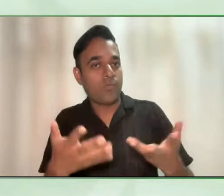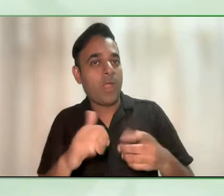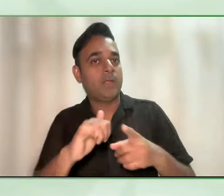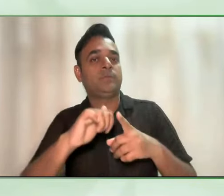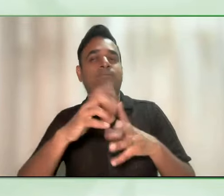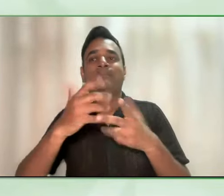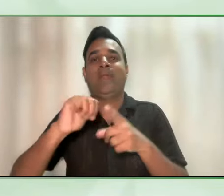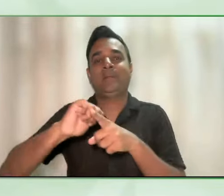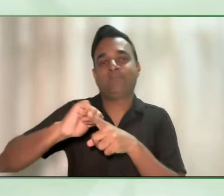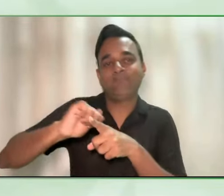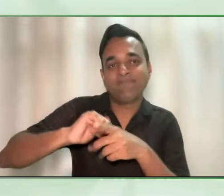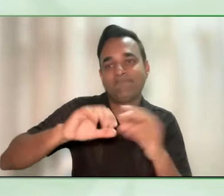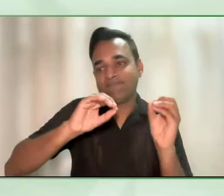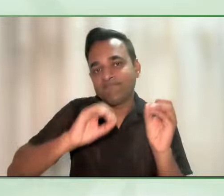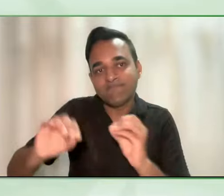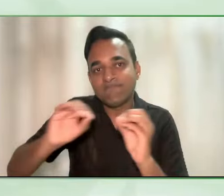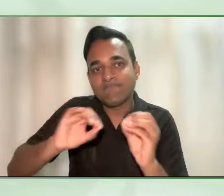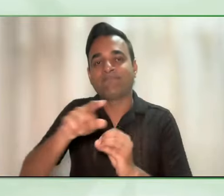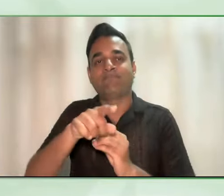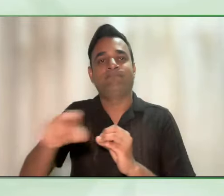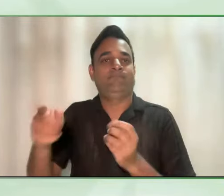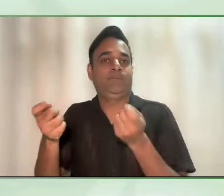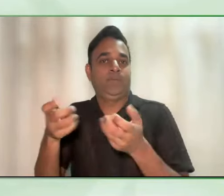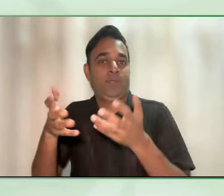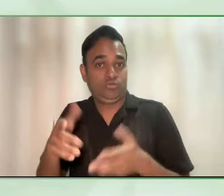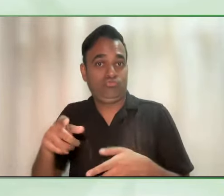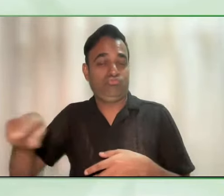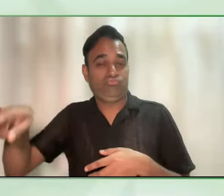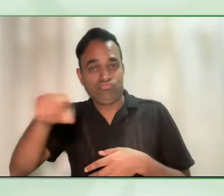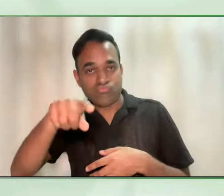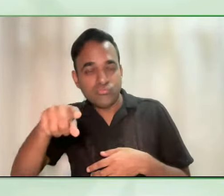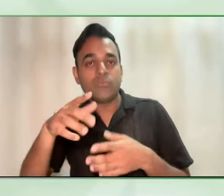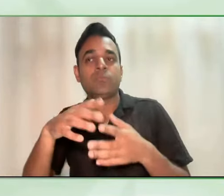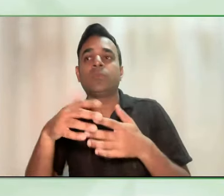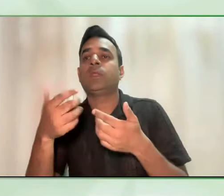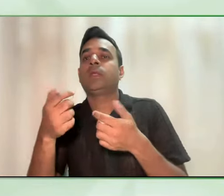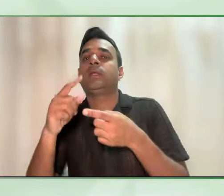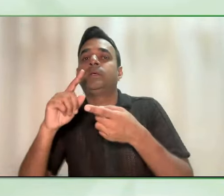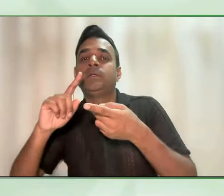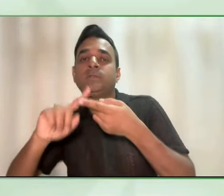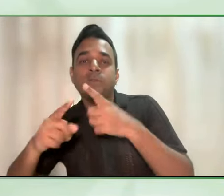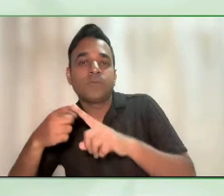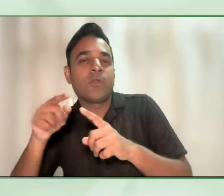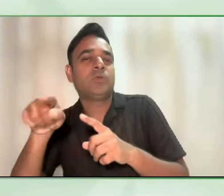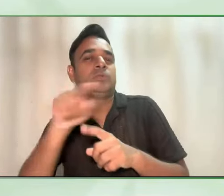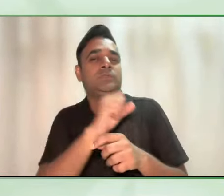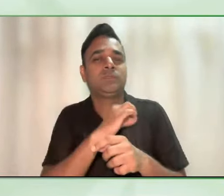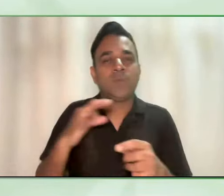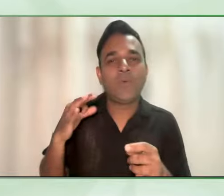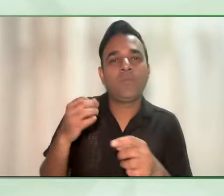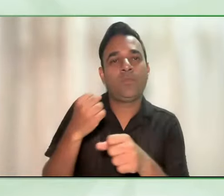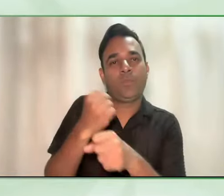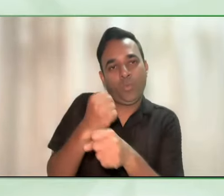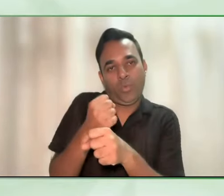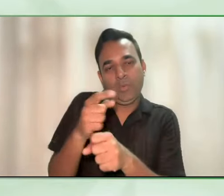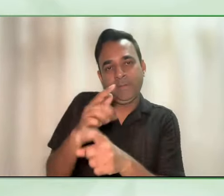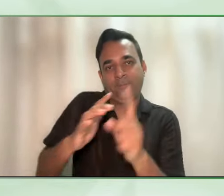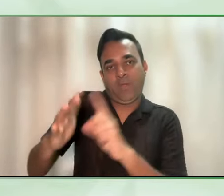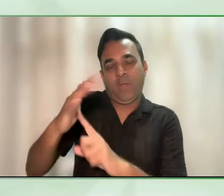Italy, often young people with disability don't receive a proper orientation and training for